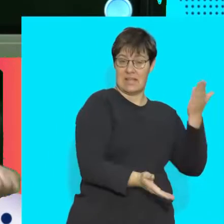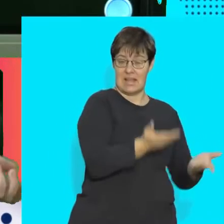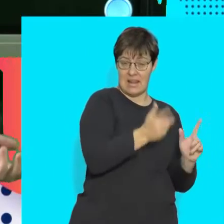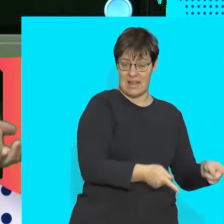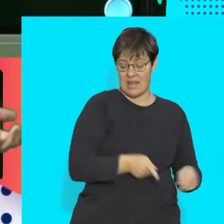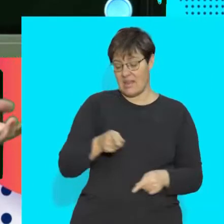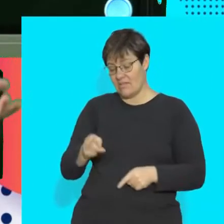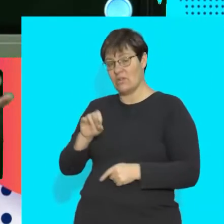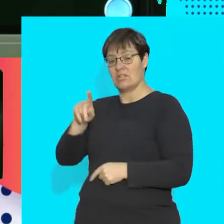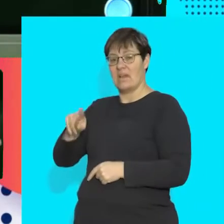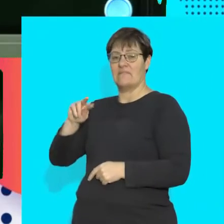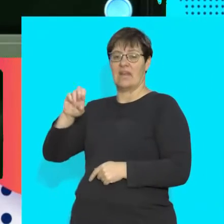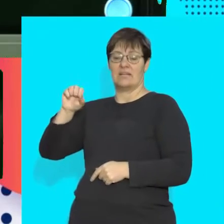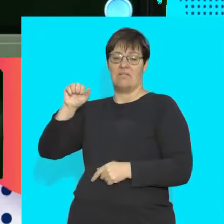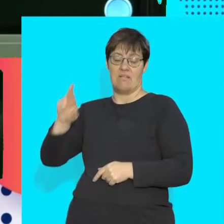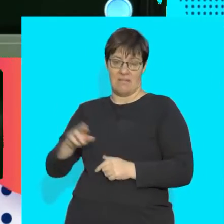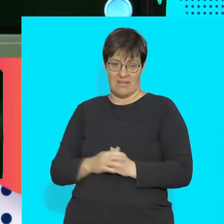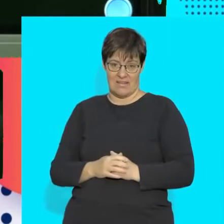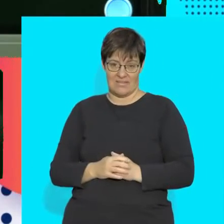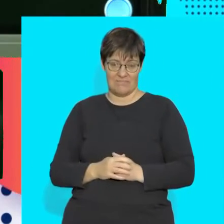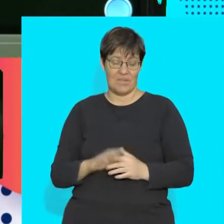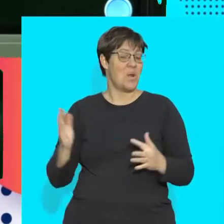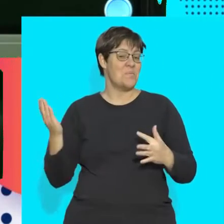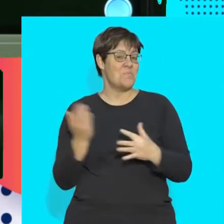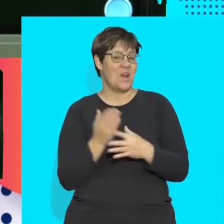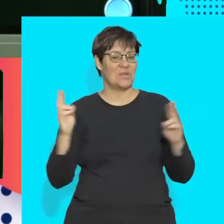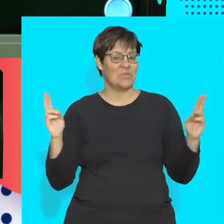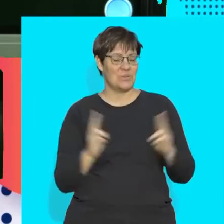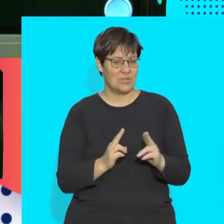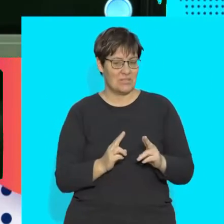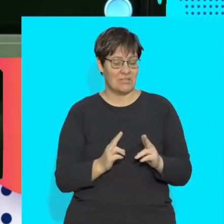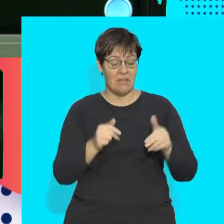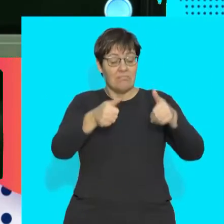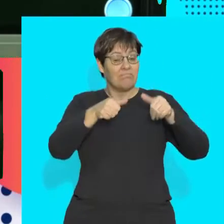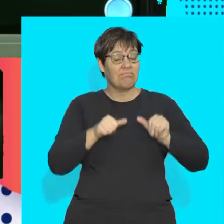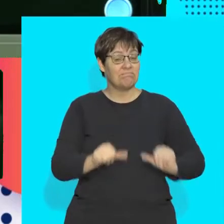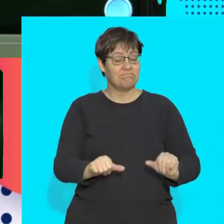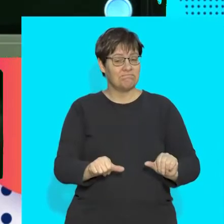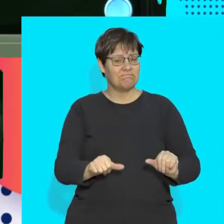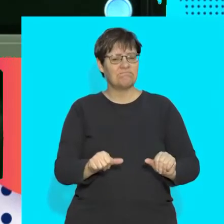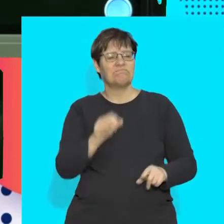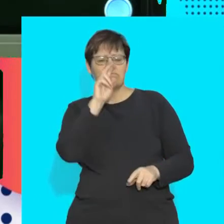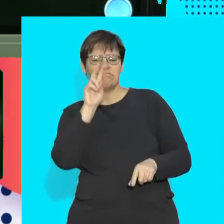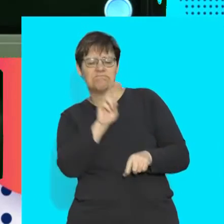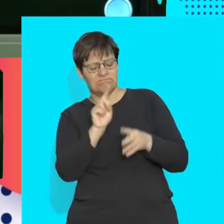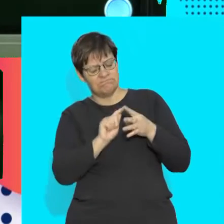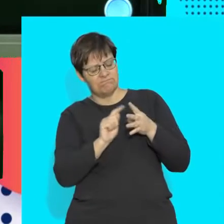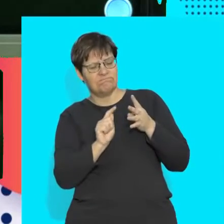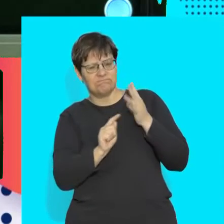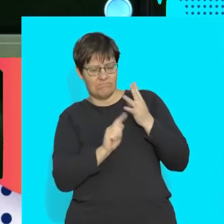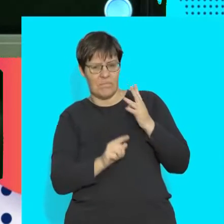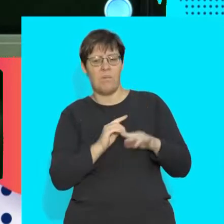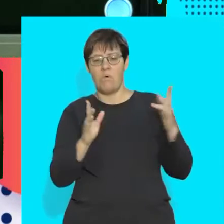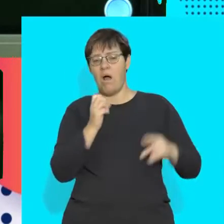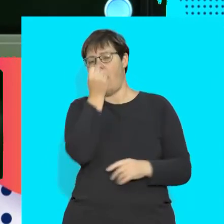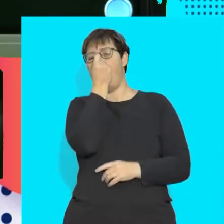scalar, velocity's a vector. We're going to take a short break, and then we're going to look at some things that will hopefully